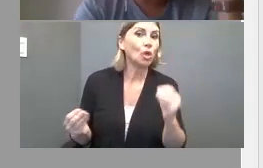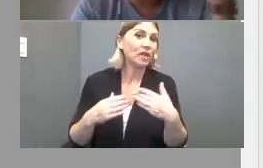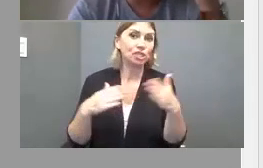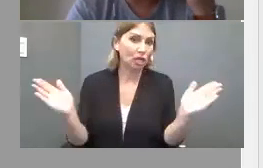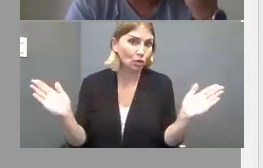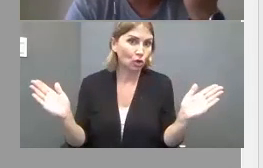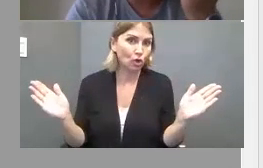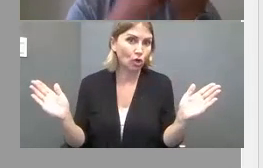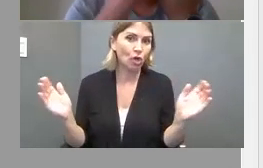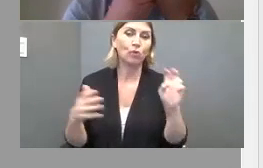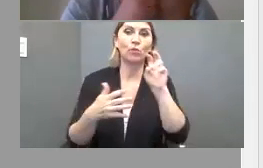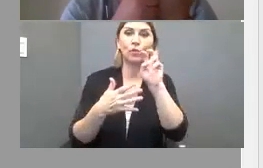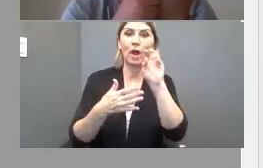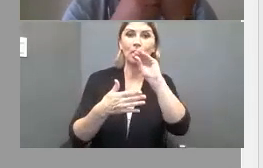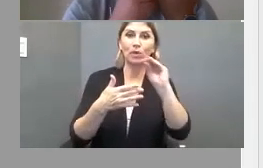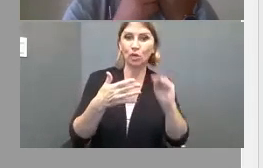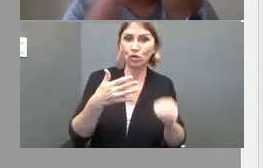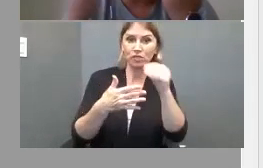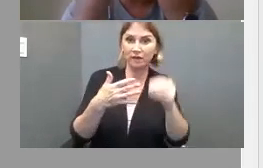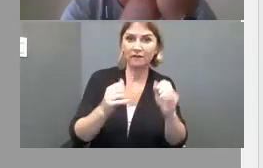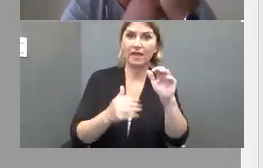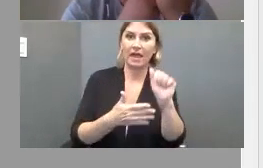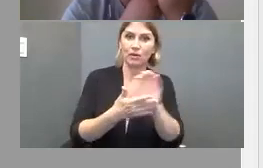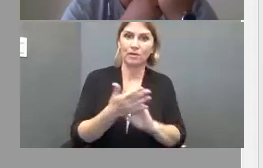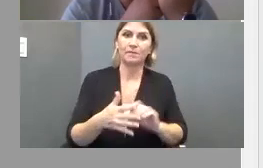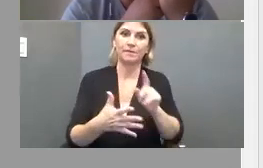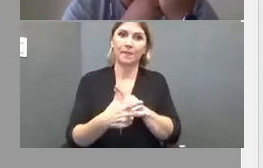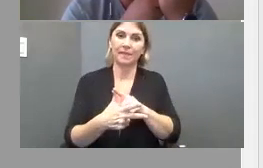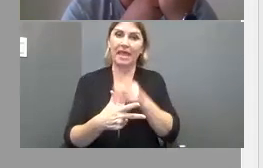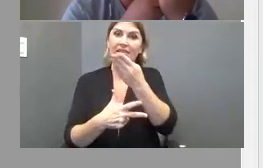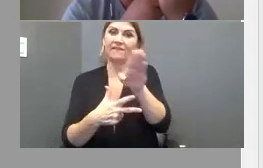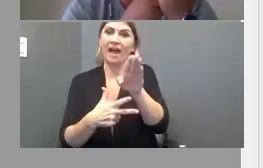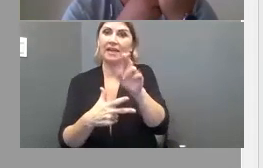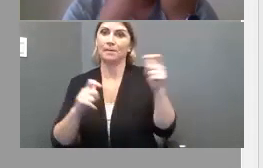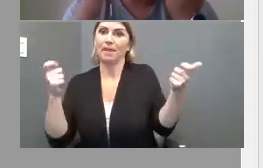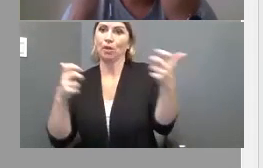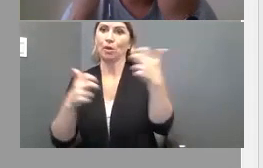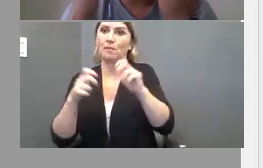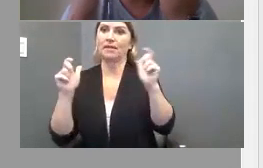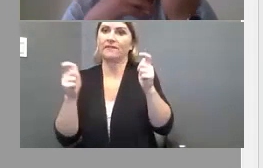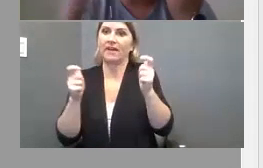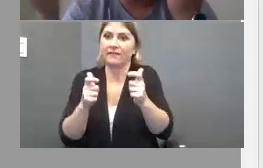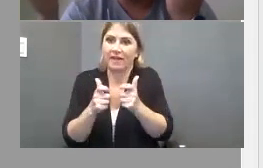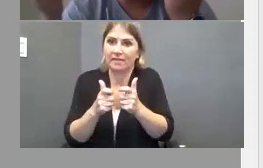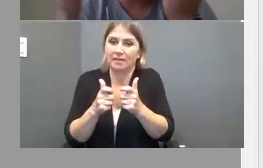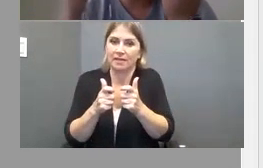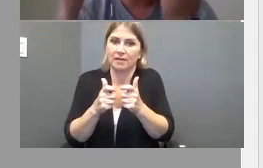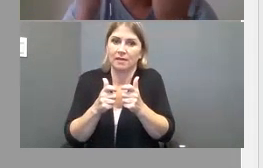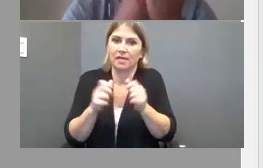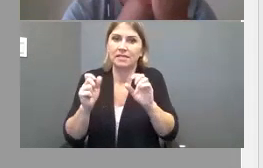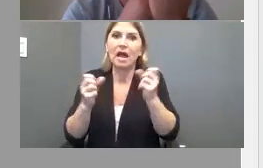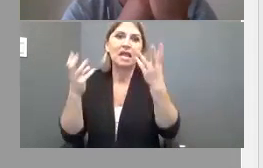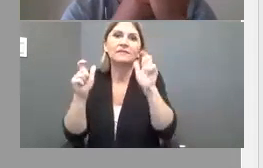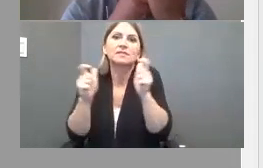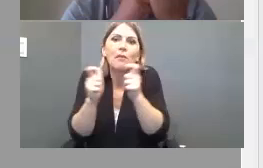recursive algorithm contains 3 things. One is divide the larger problem into a smaller problem or a bunch of smaller